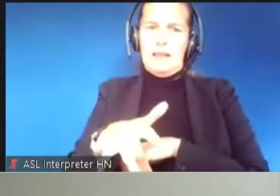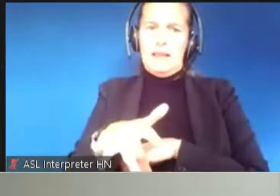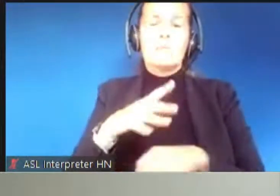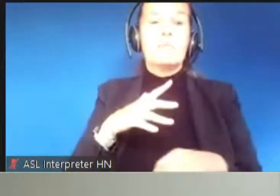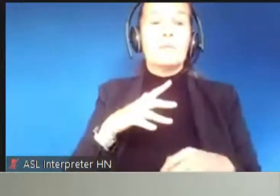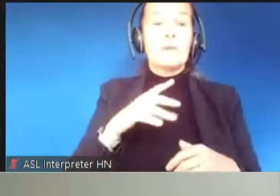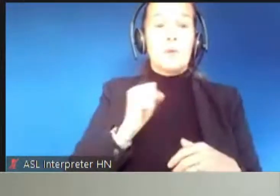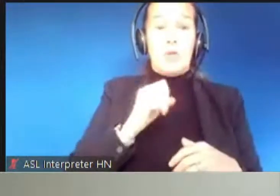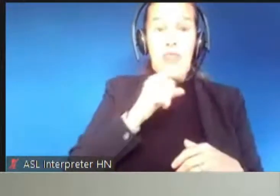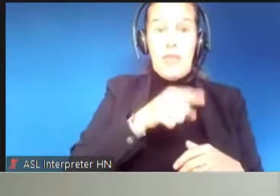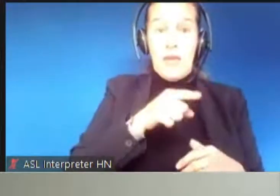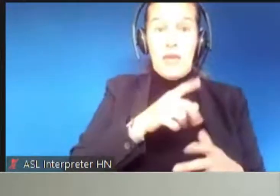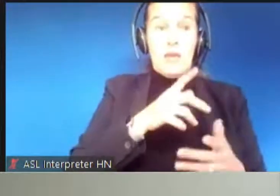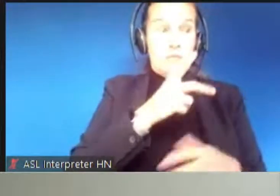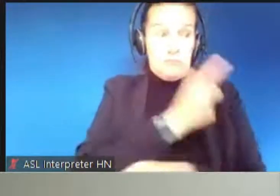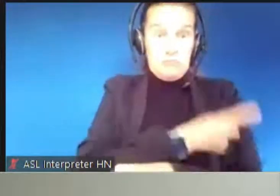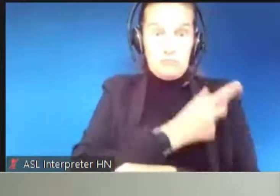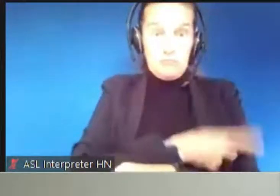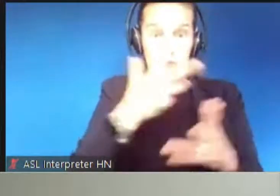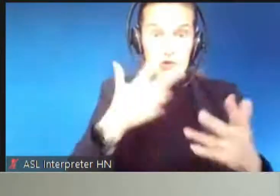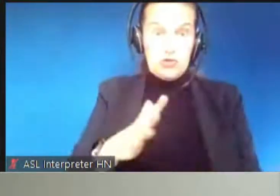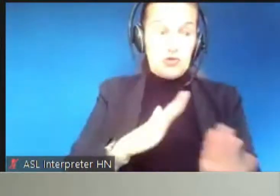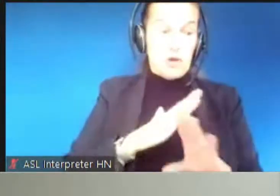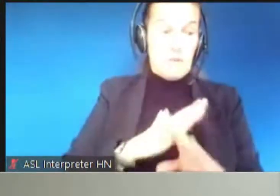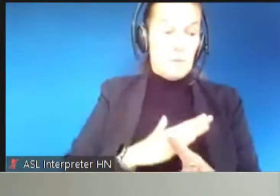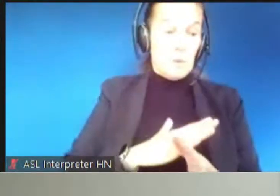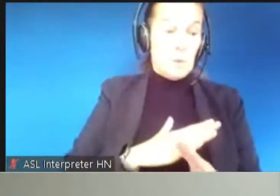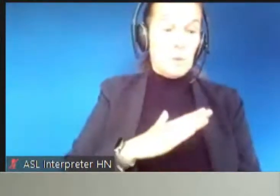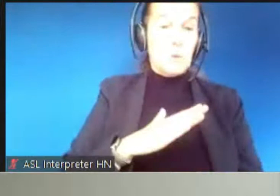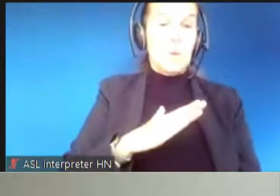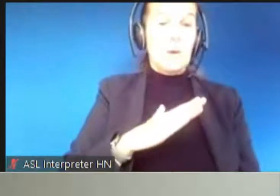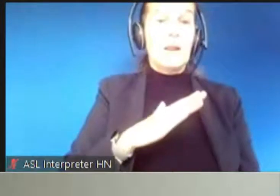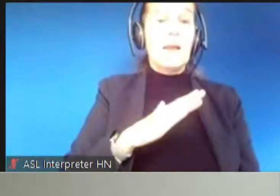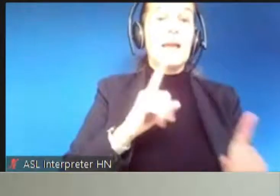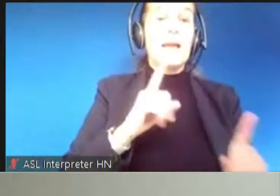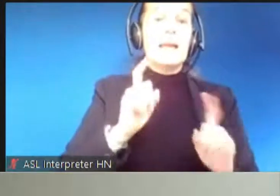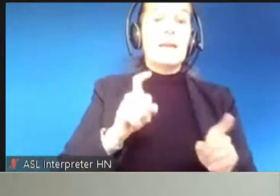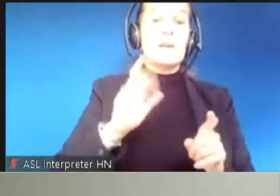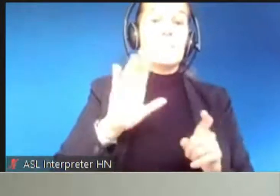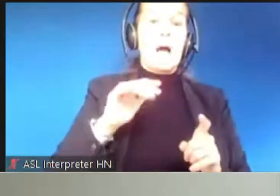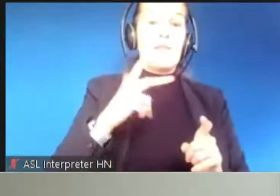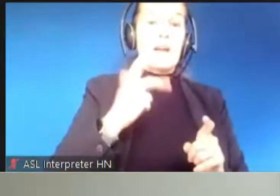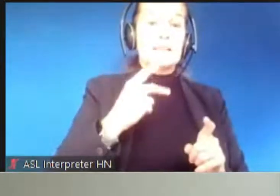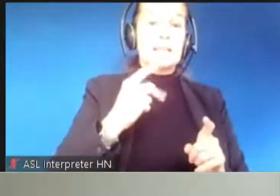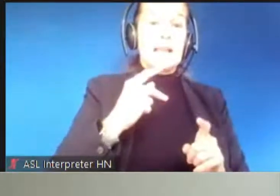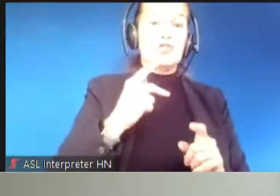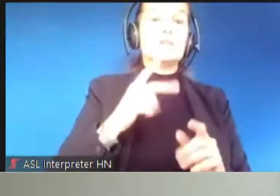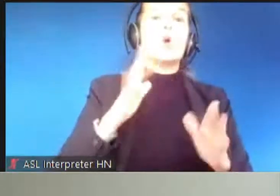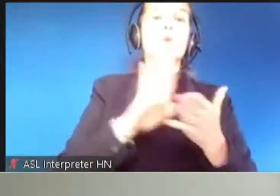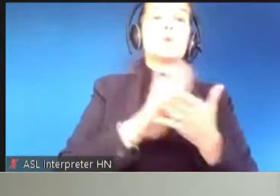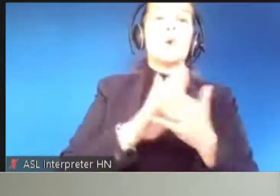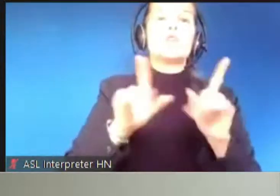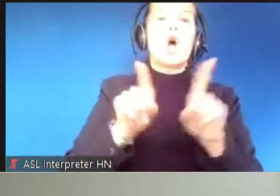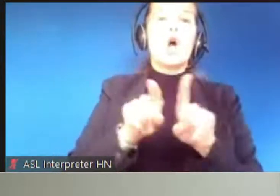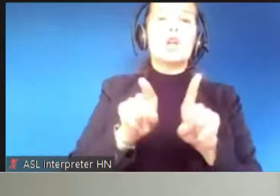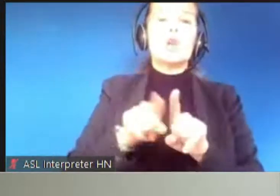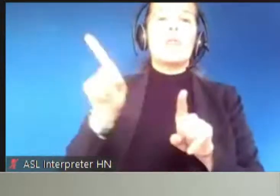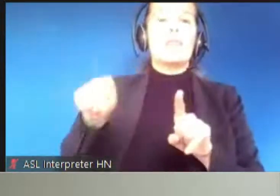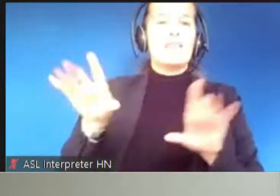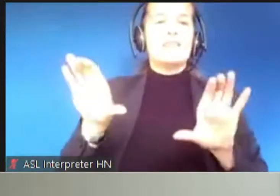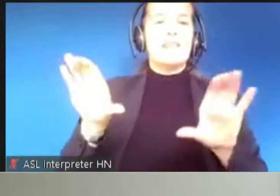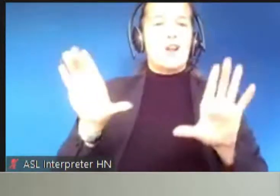immunity that's given by the vaccinations, the schools have also done a yeoman's job